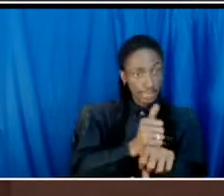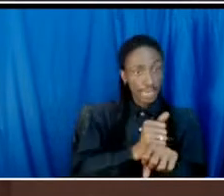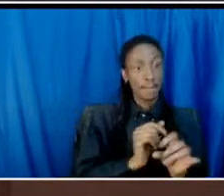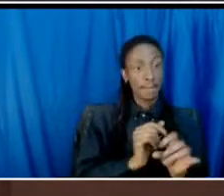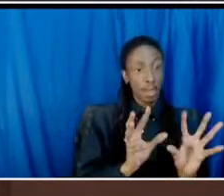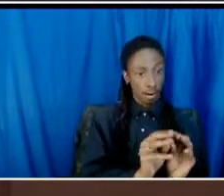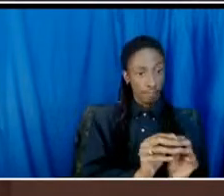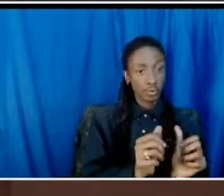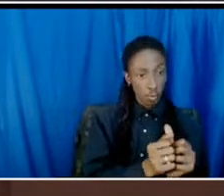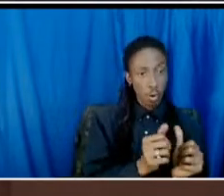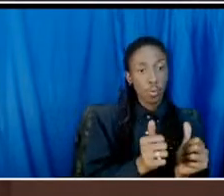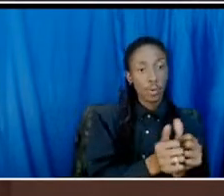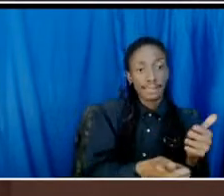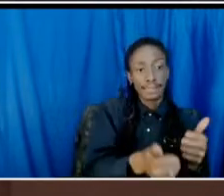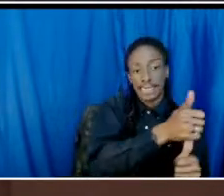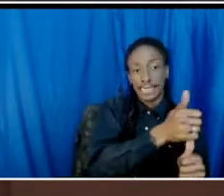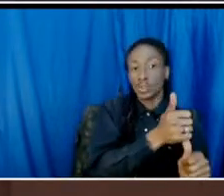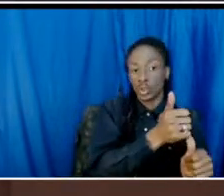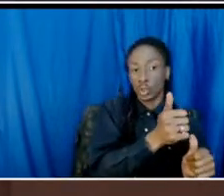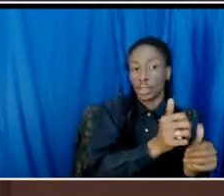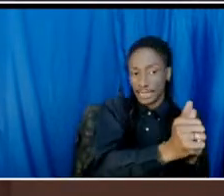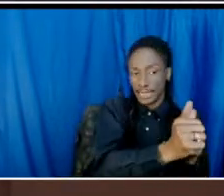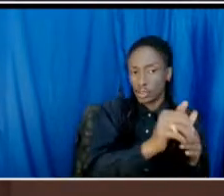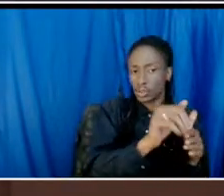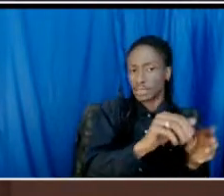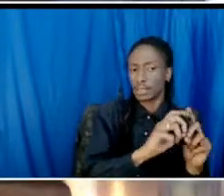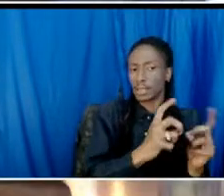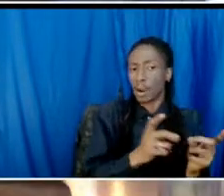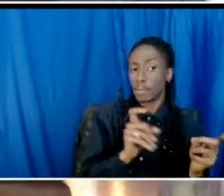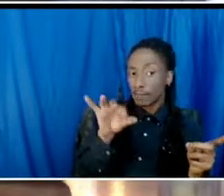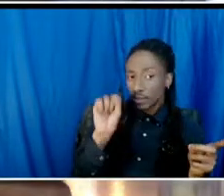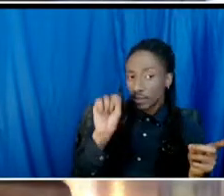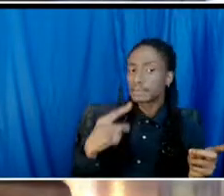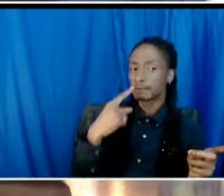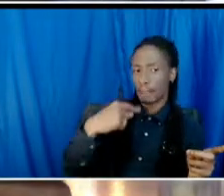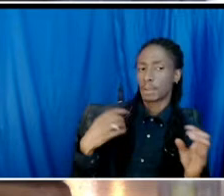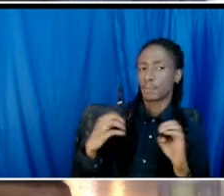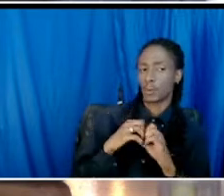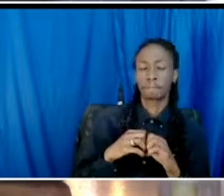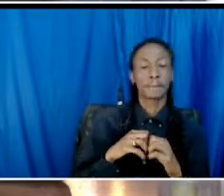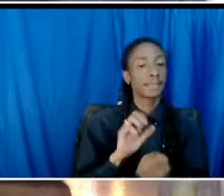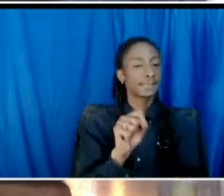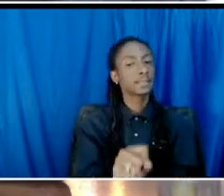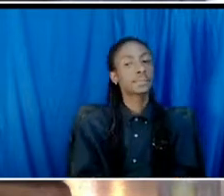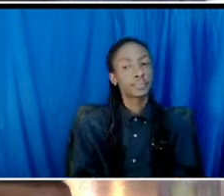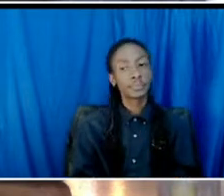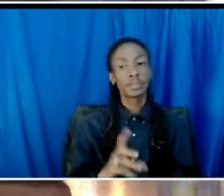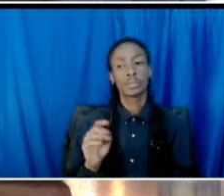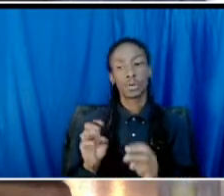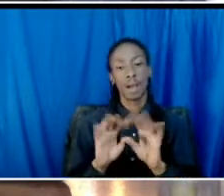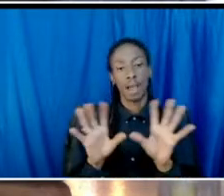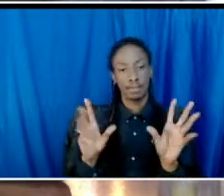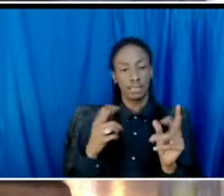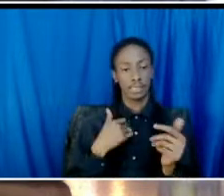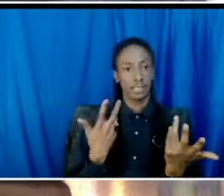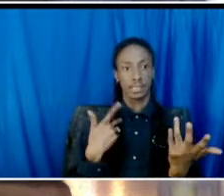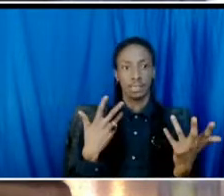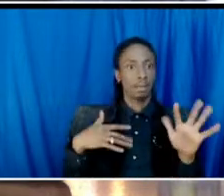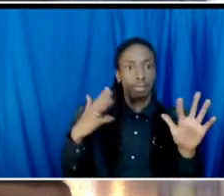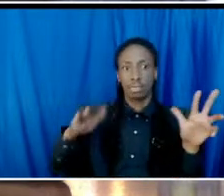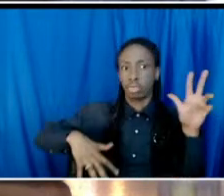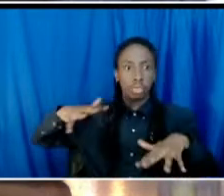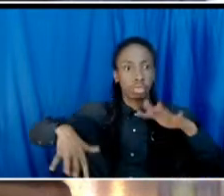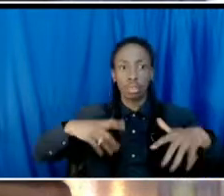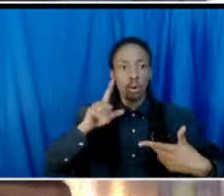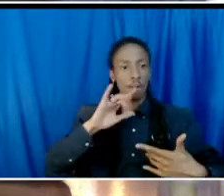at the department? And if so, tell us about that call. Yes, so obviously it was a bit of a scramble that afternoon to prepare for the